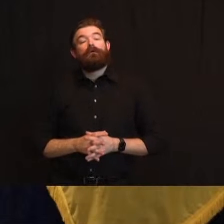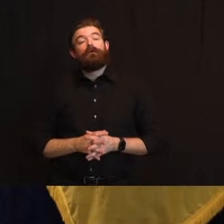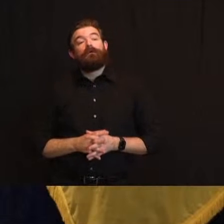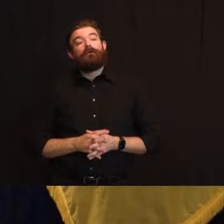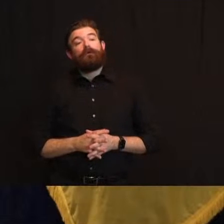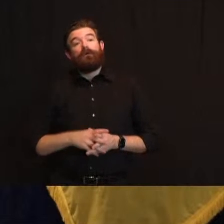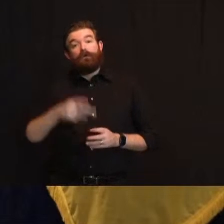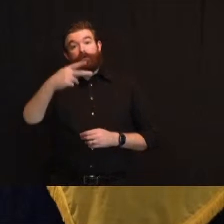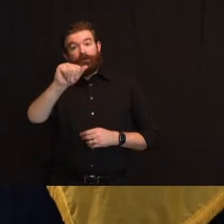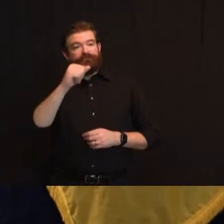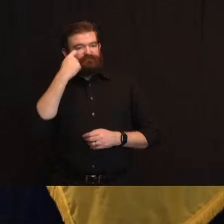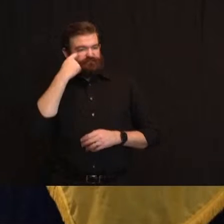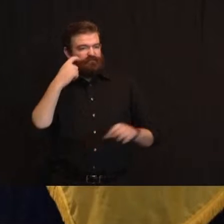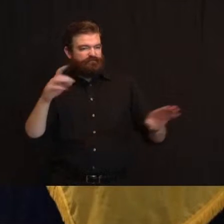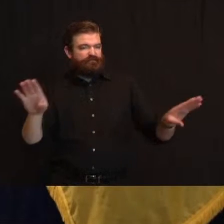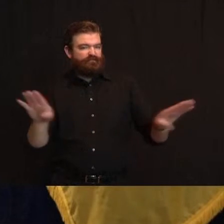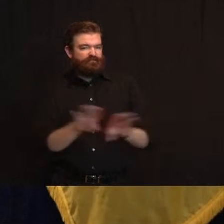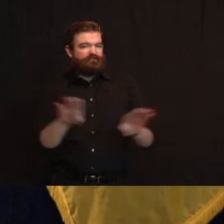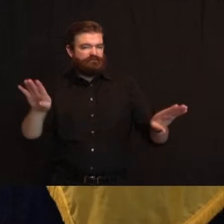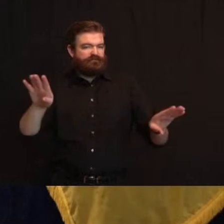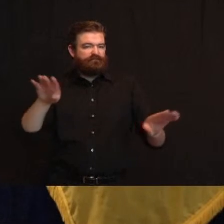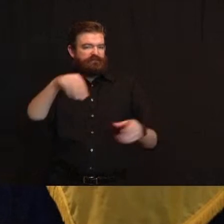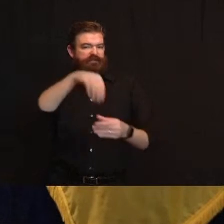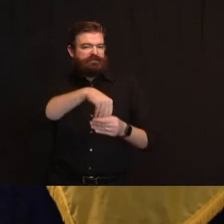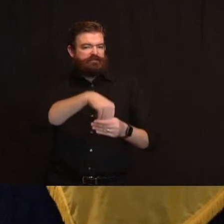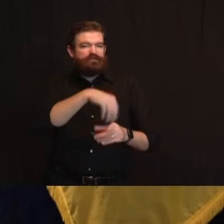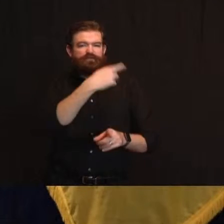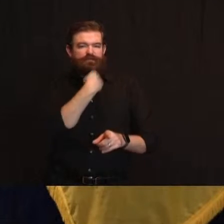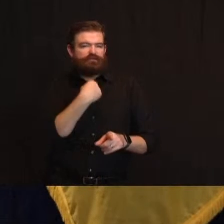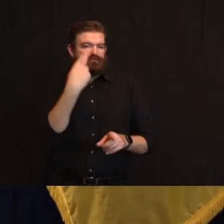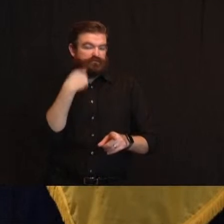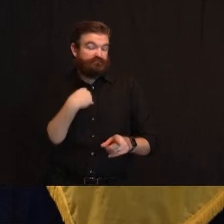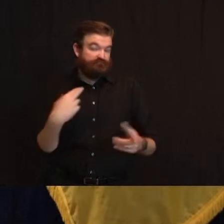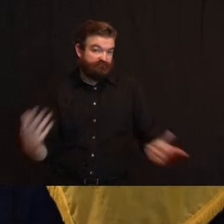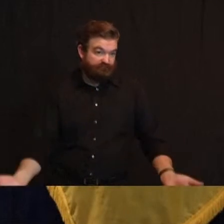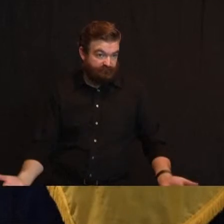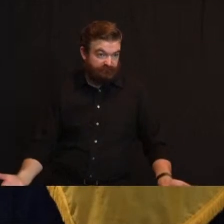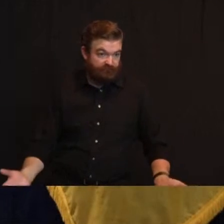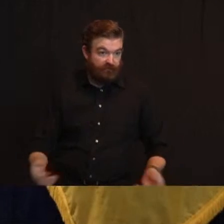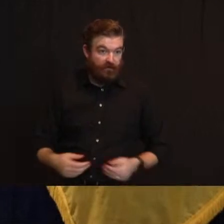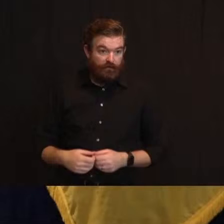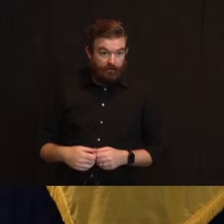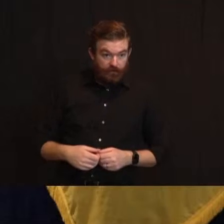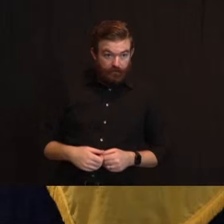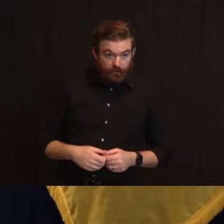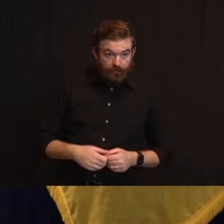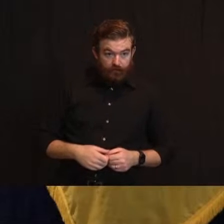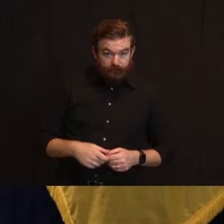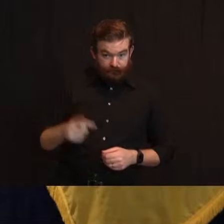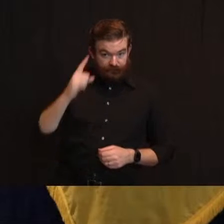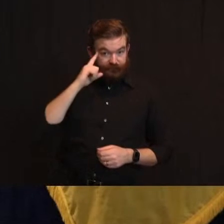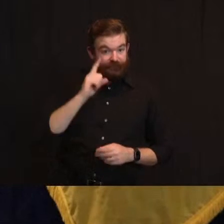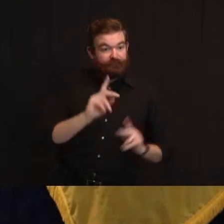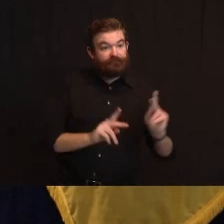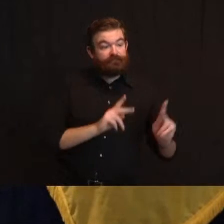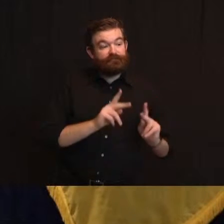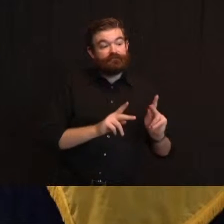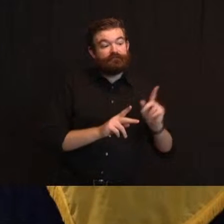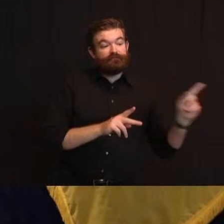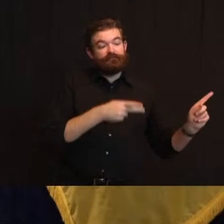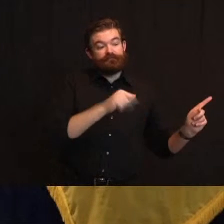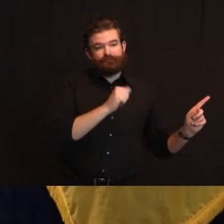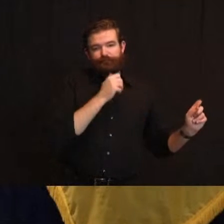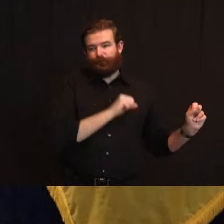indoor dining, furthering the potential for out-of-state spread? And also, really, what happened with the working relationship with neighbors